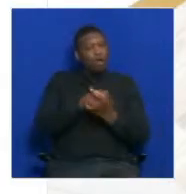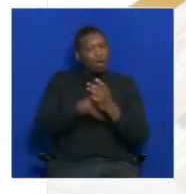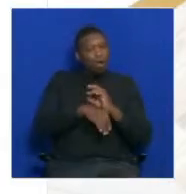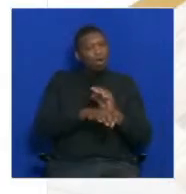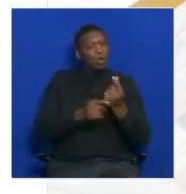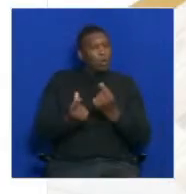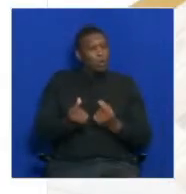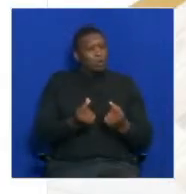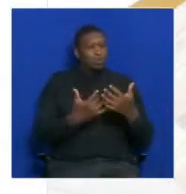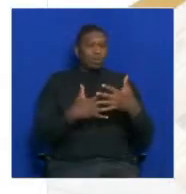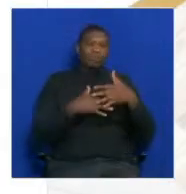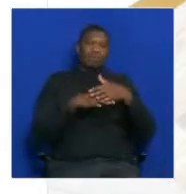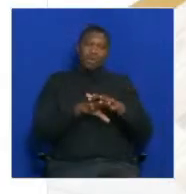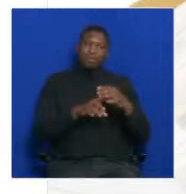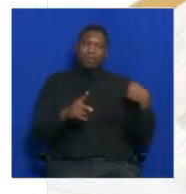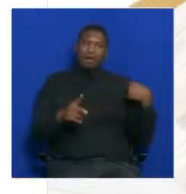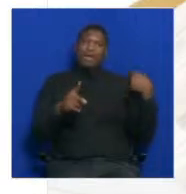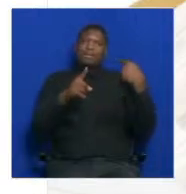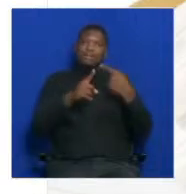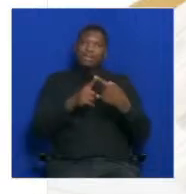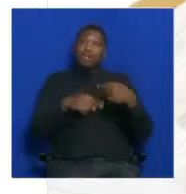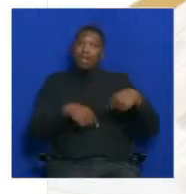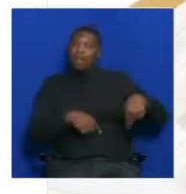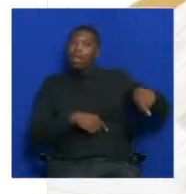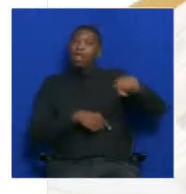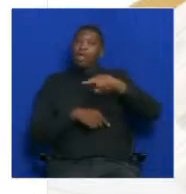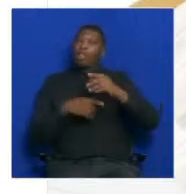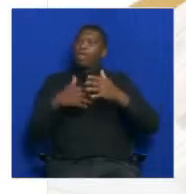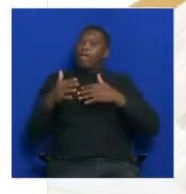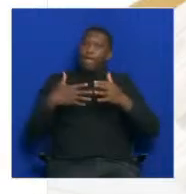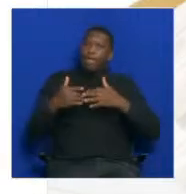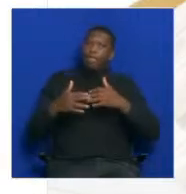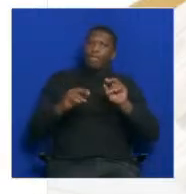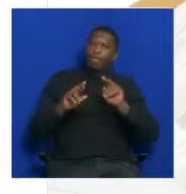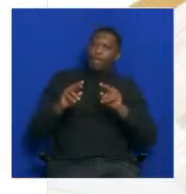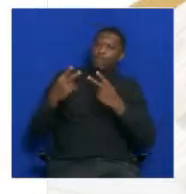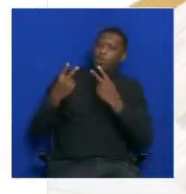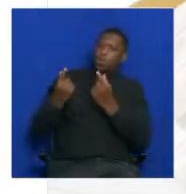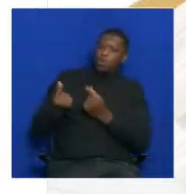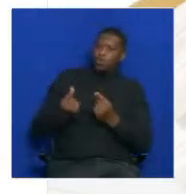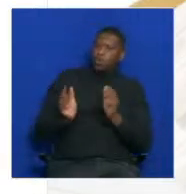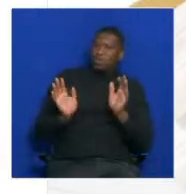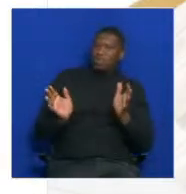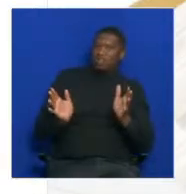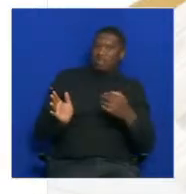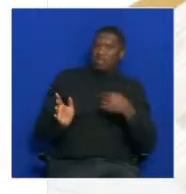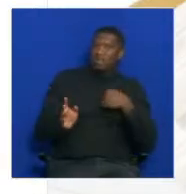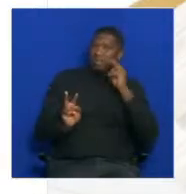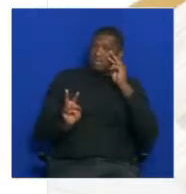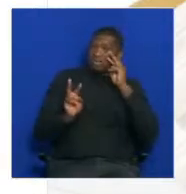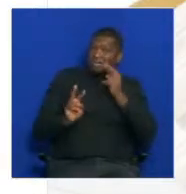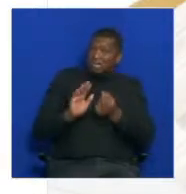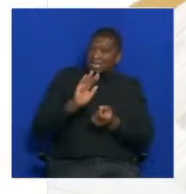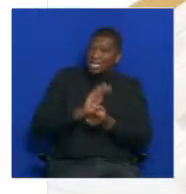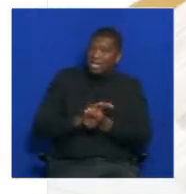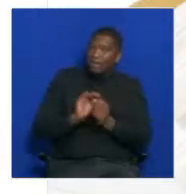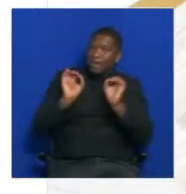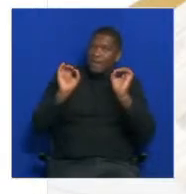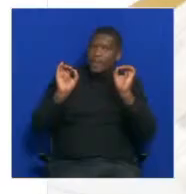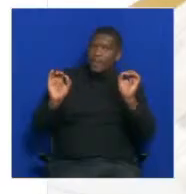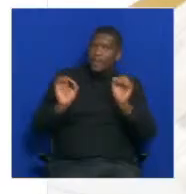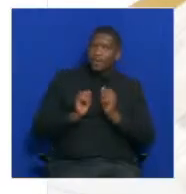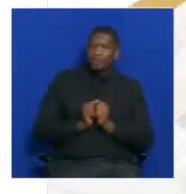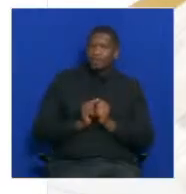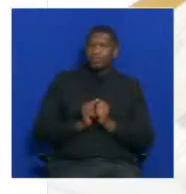until any review is completed. I have not seen the review. Was there an actual